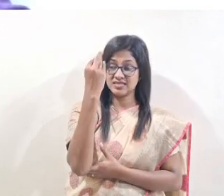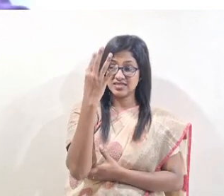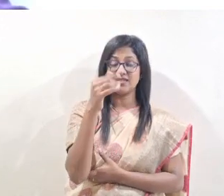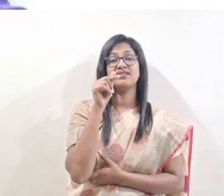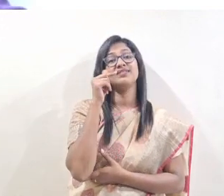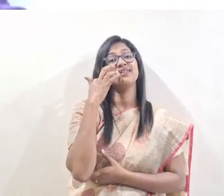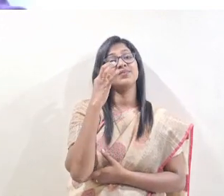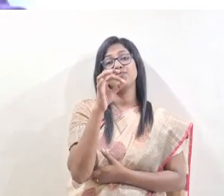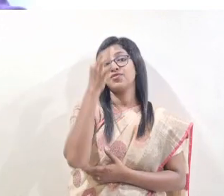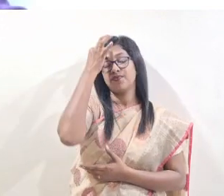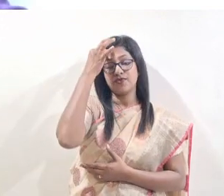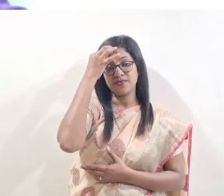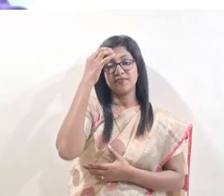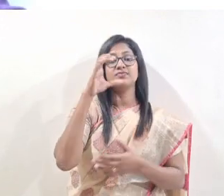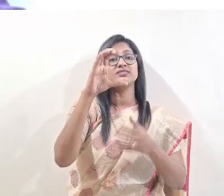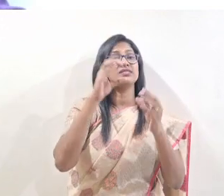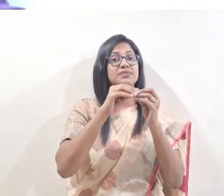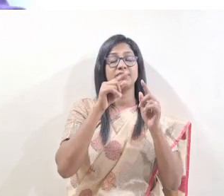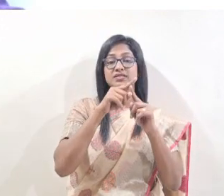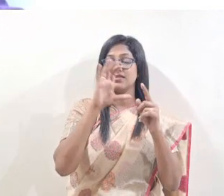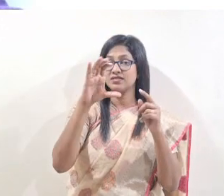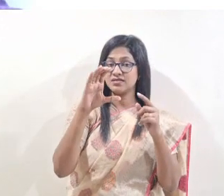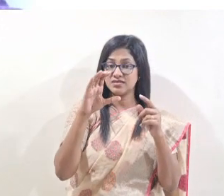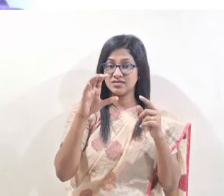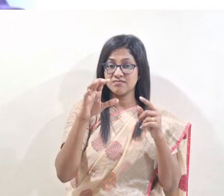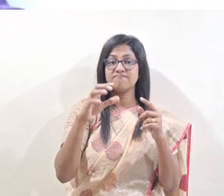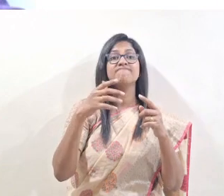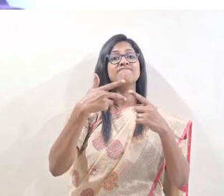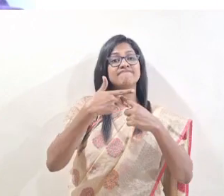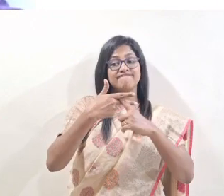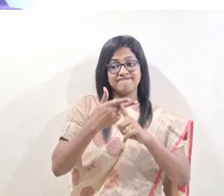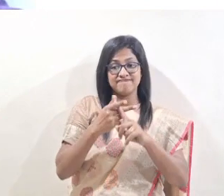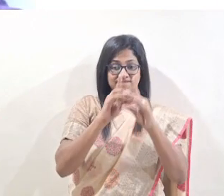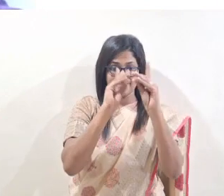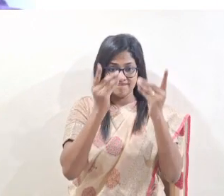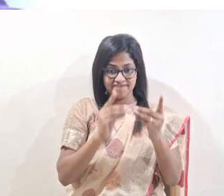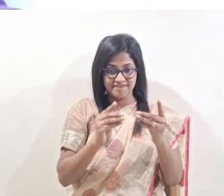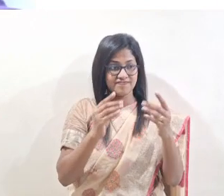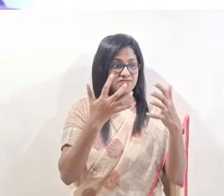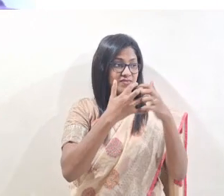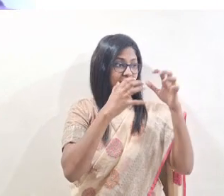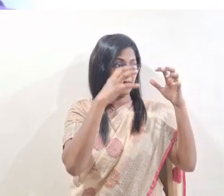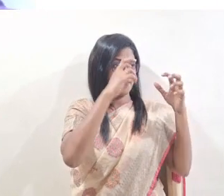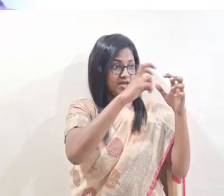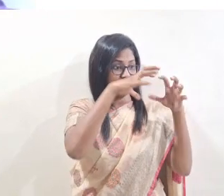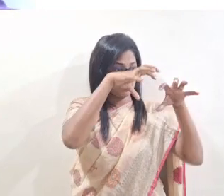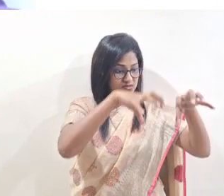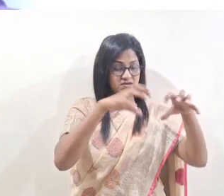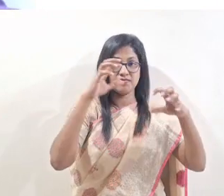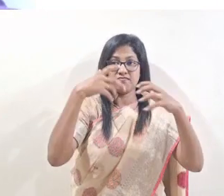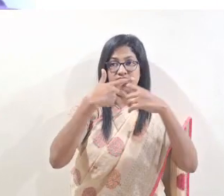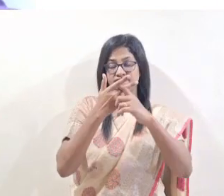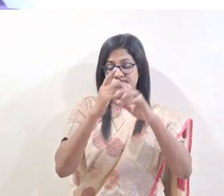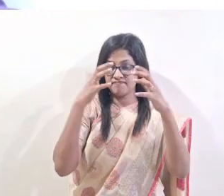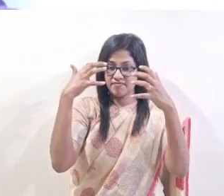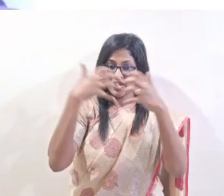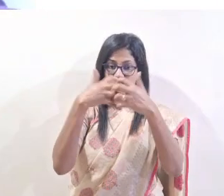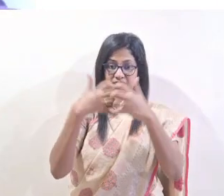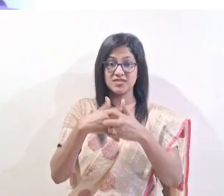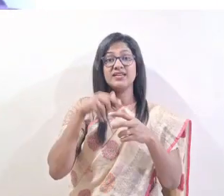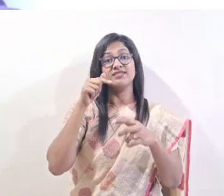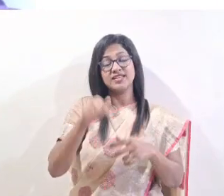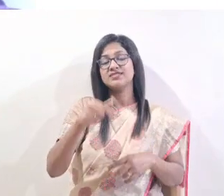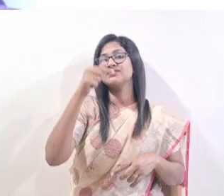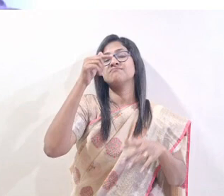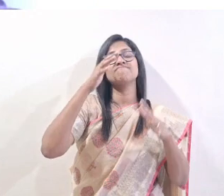Signaling, the key problems. CBTC is custom designed to each metro system. And this perhaps will